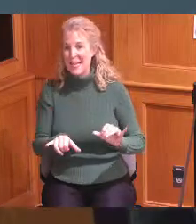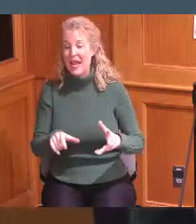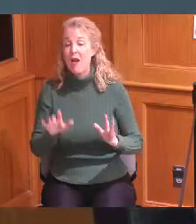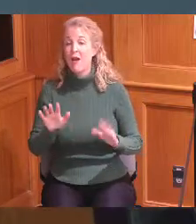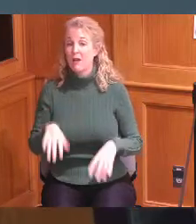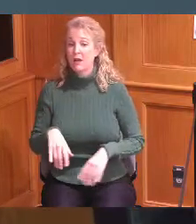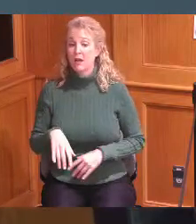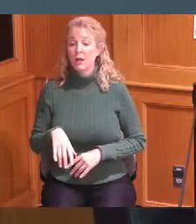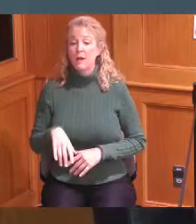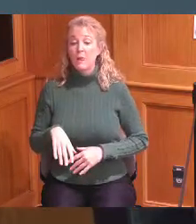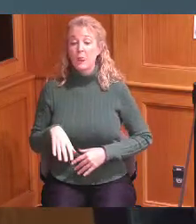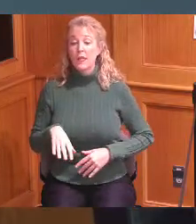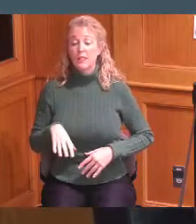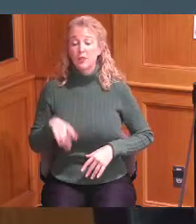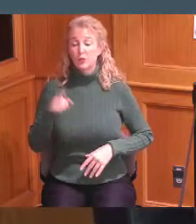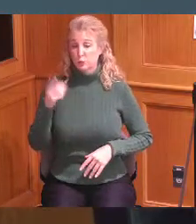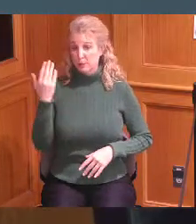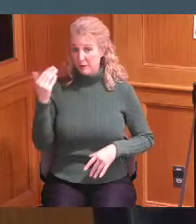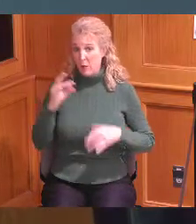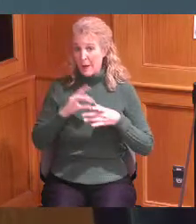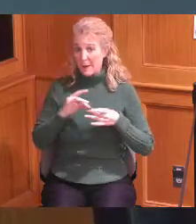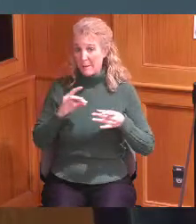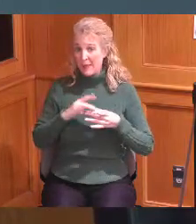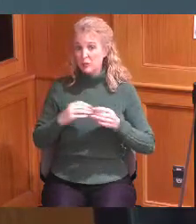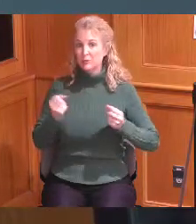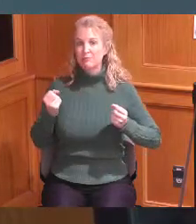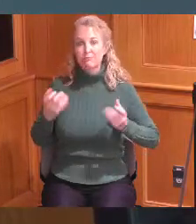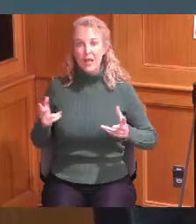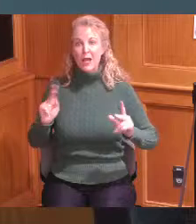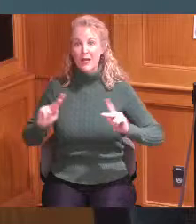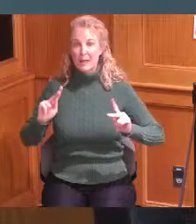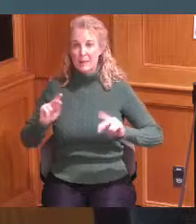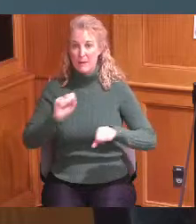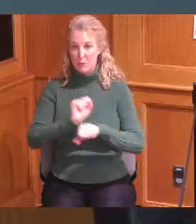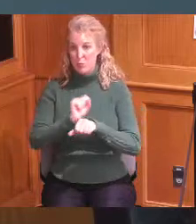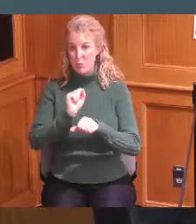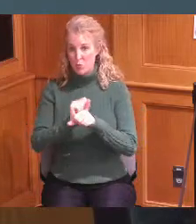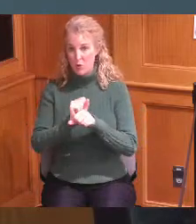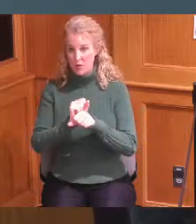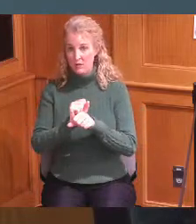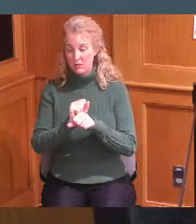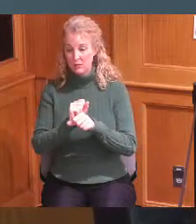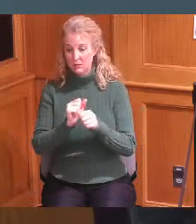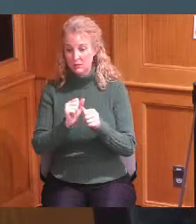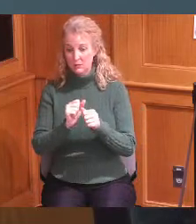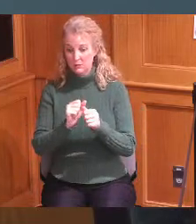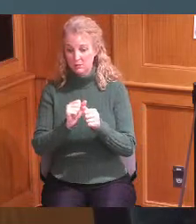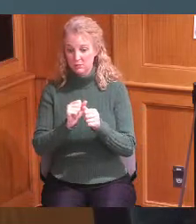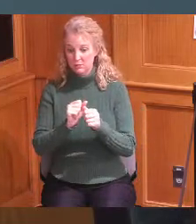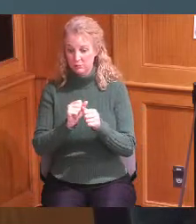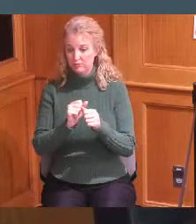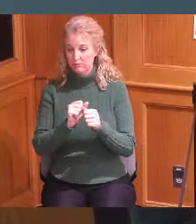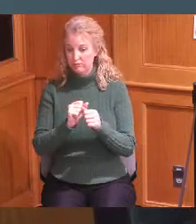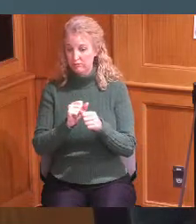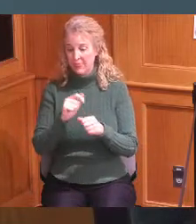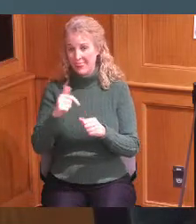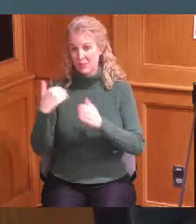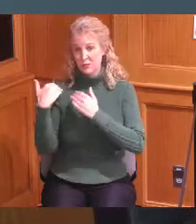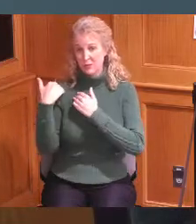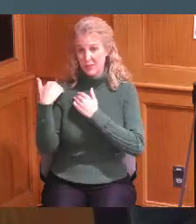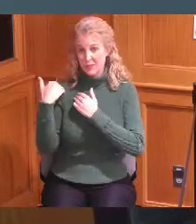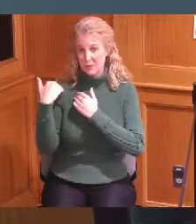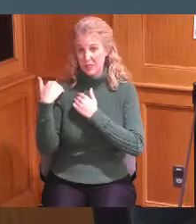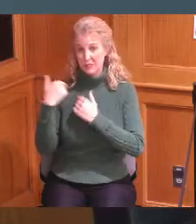appreciate the fact that you were saying how many people that you have to do this, to perform this responsibility.